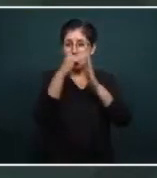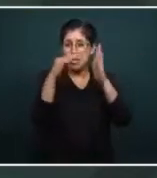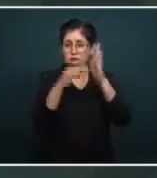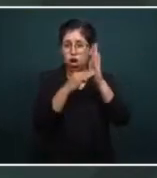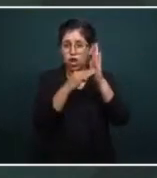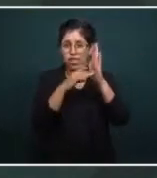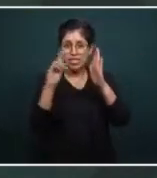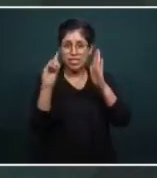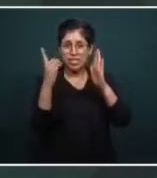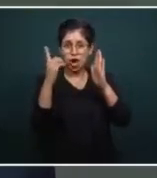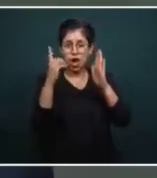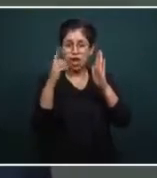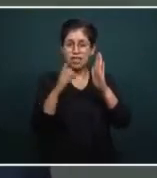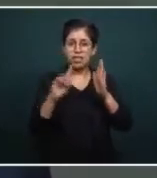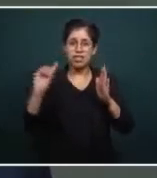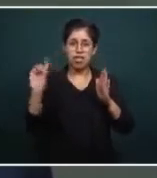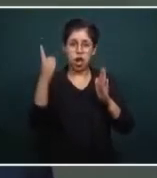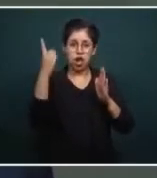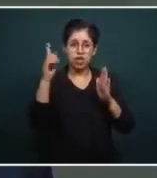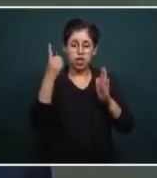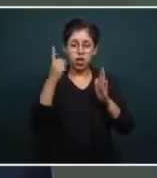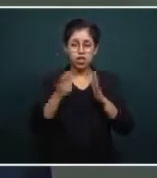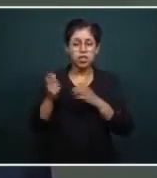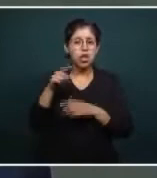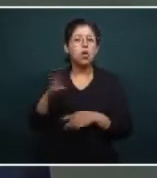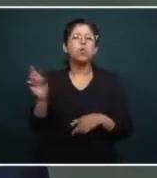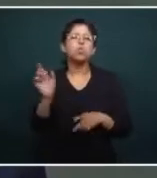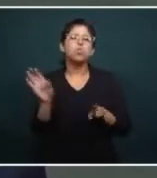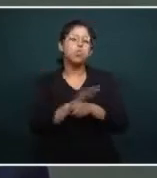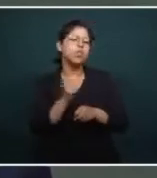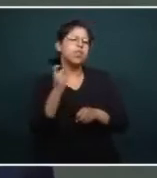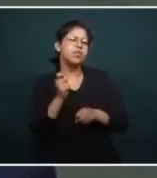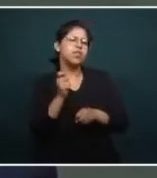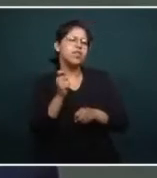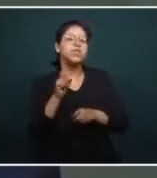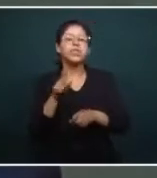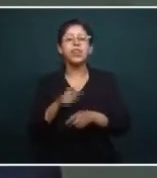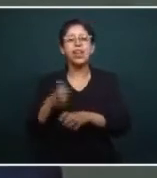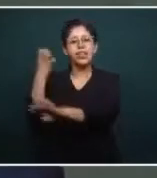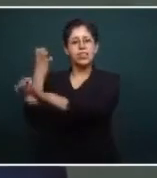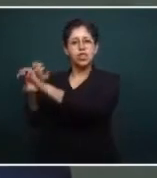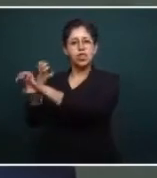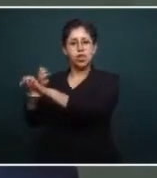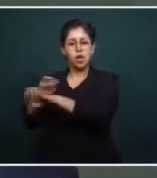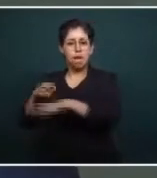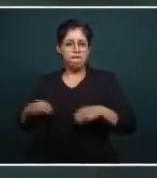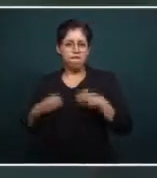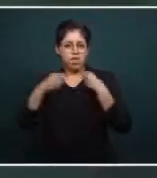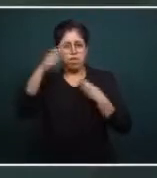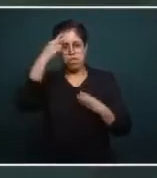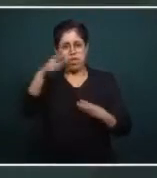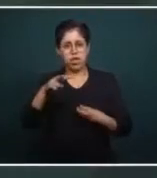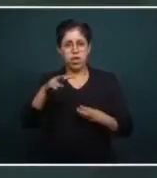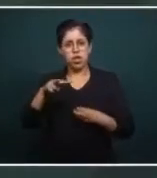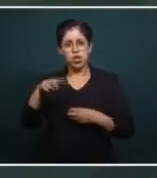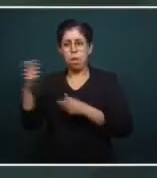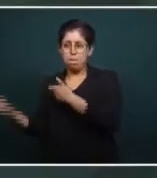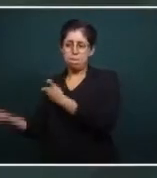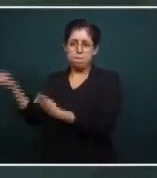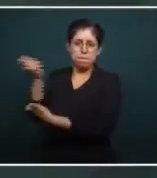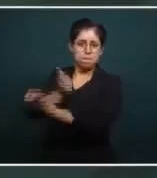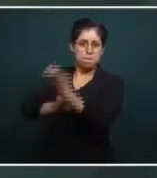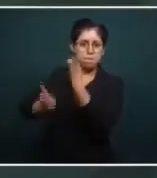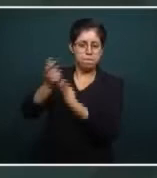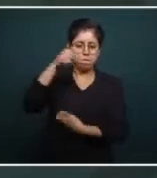million dólares en remesas. in remissions. Es la principal fuente de That's the ingresos. principal de nuestro fountain país.